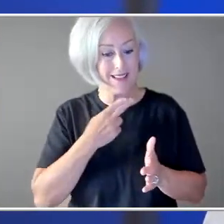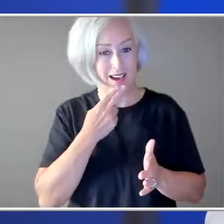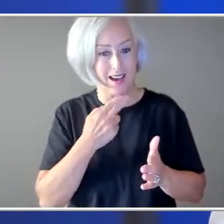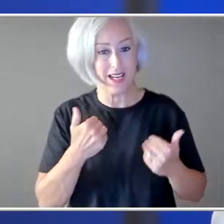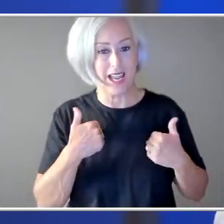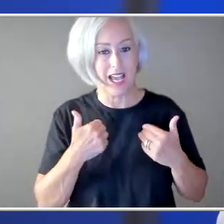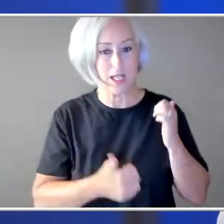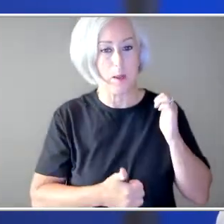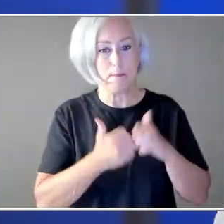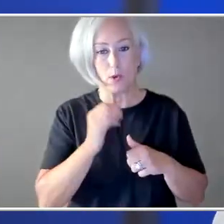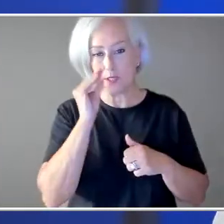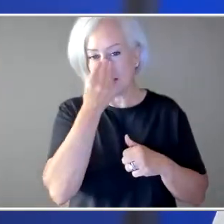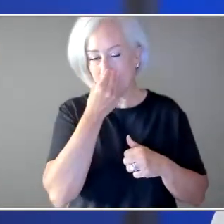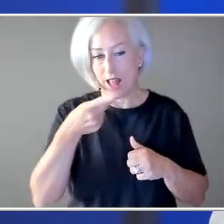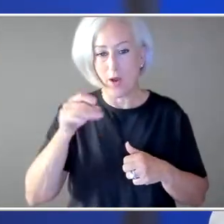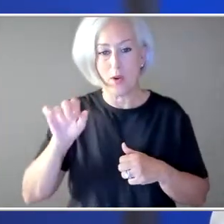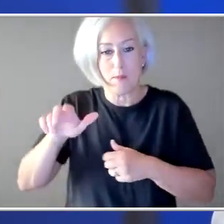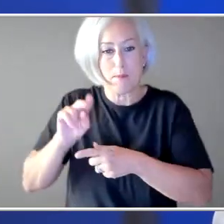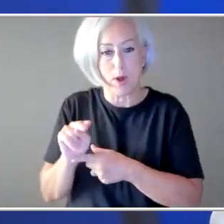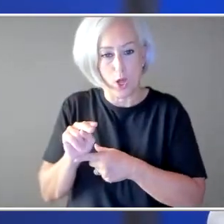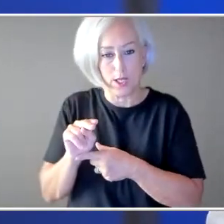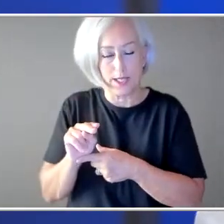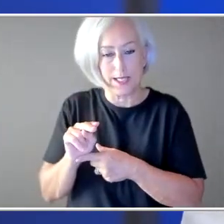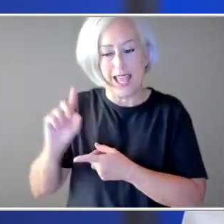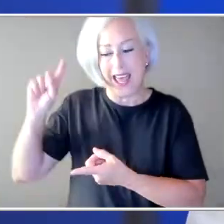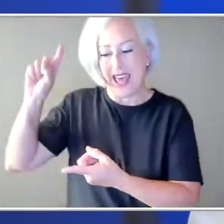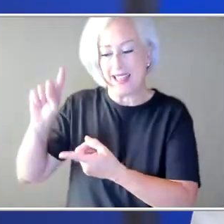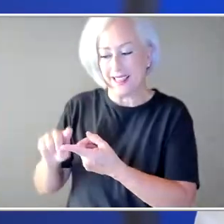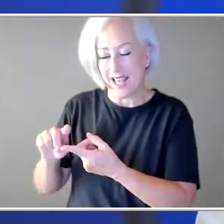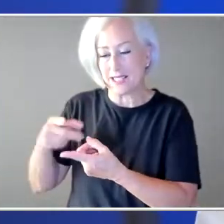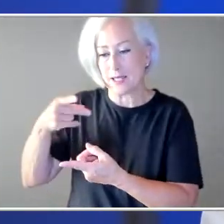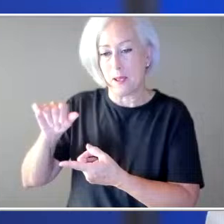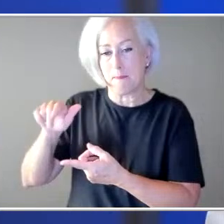pollen and less of the pollen